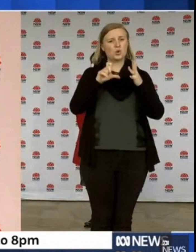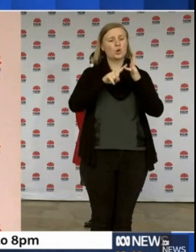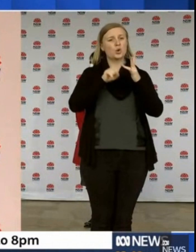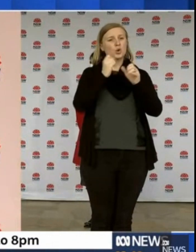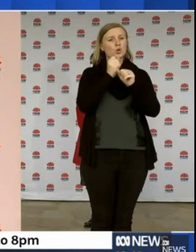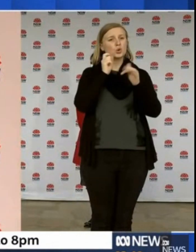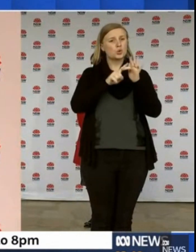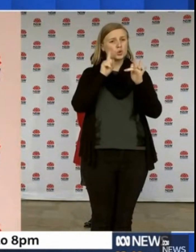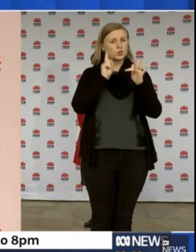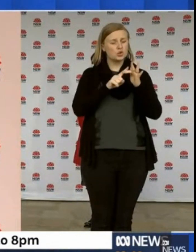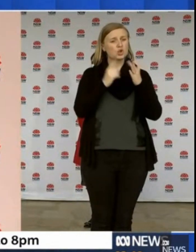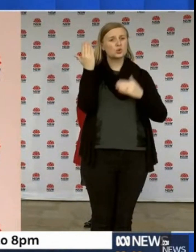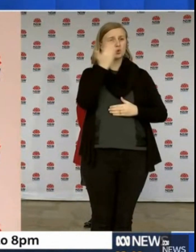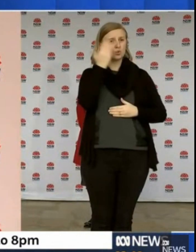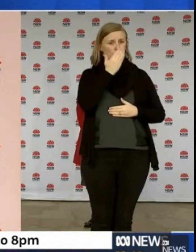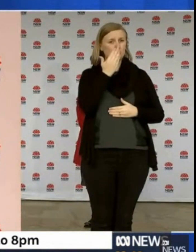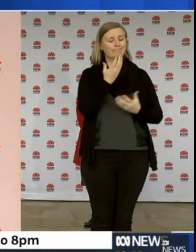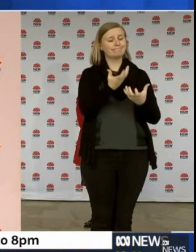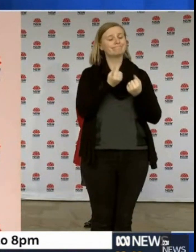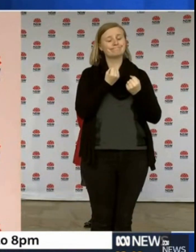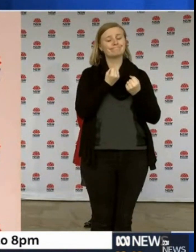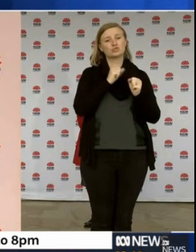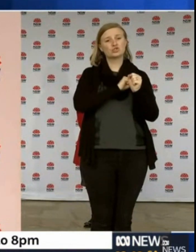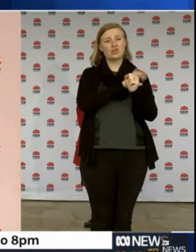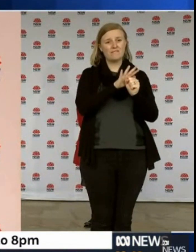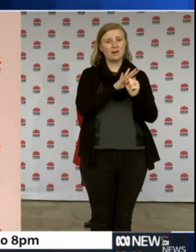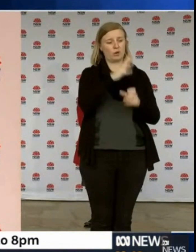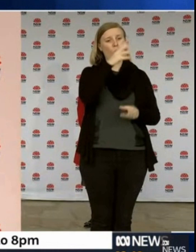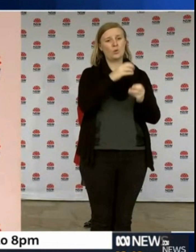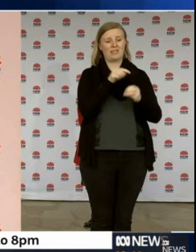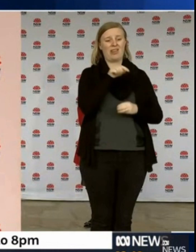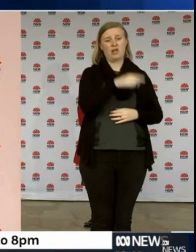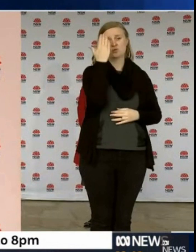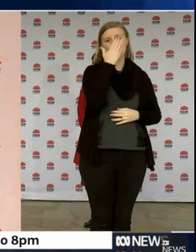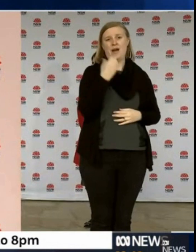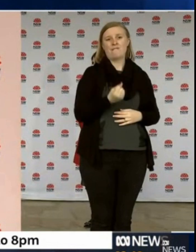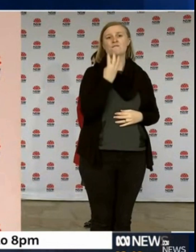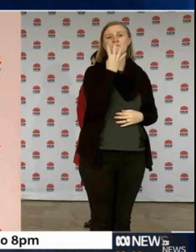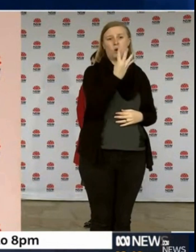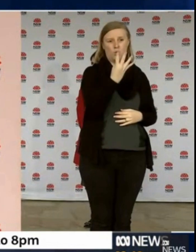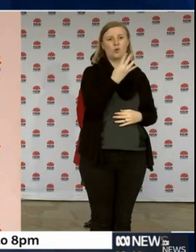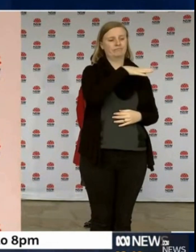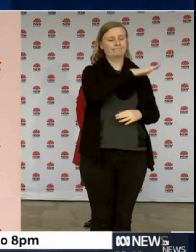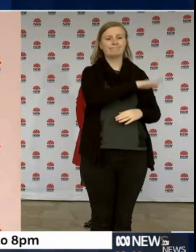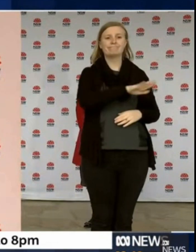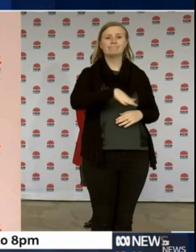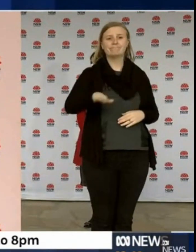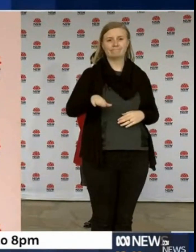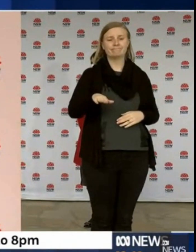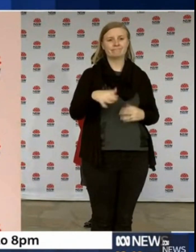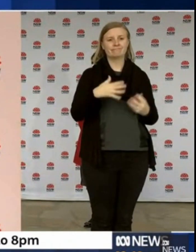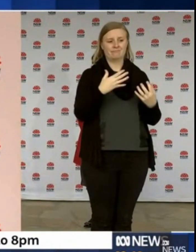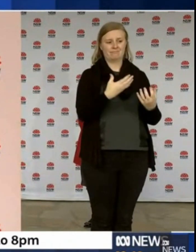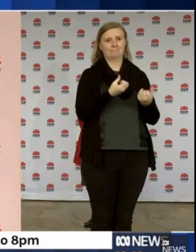COVID, bringing the total number of students with COVID at the South Coogee Public School to 4. And because of those